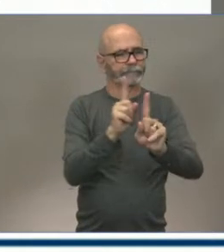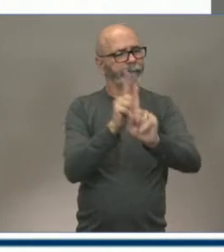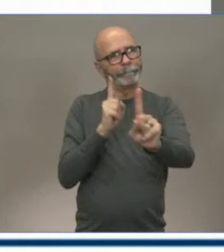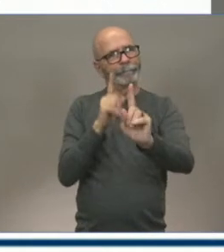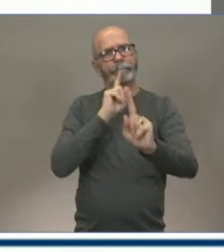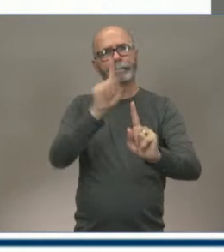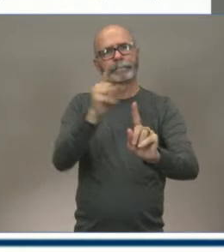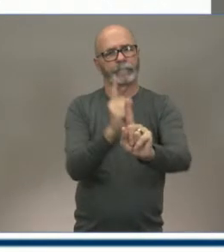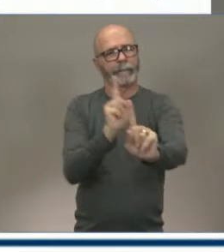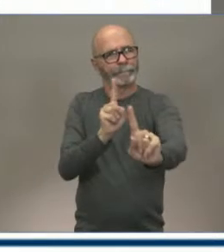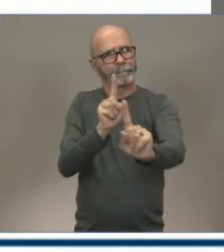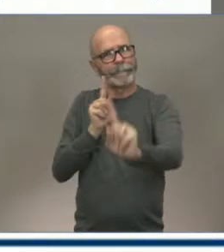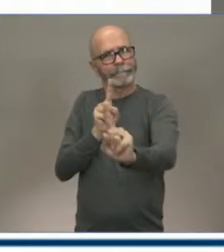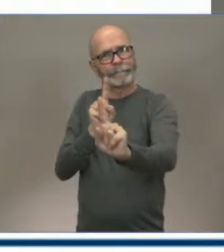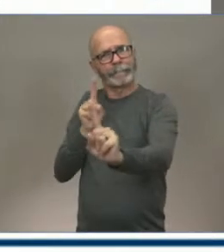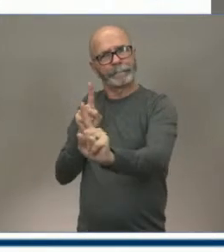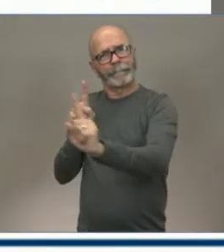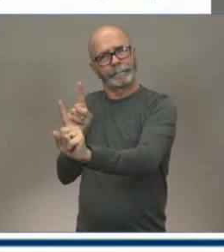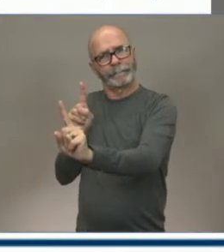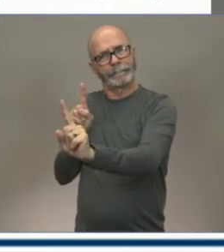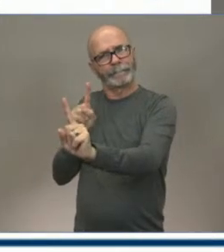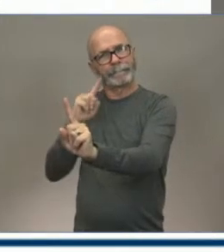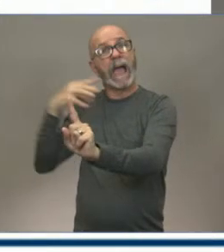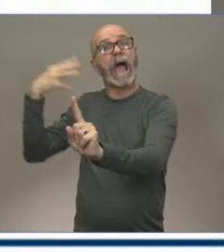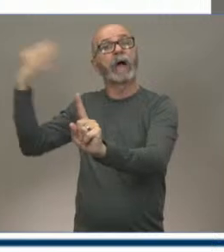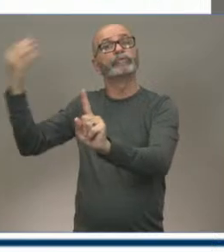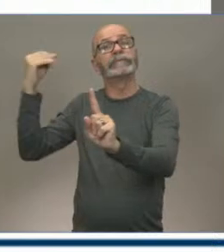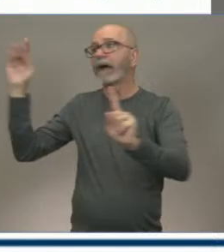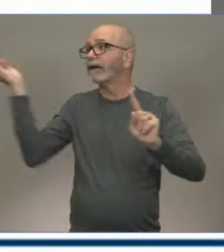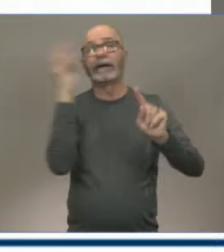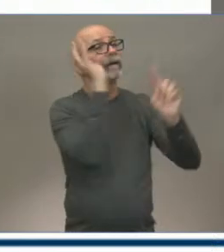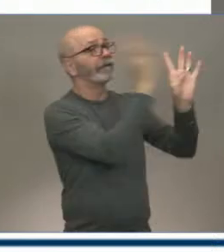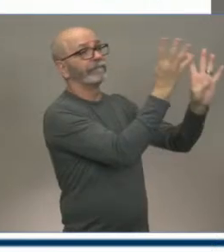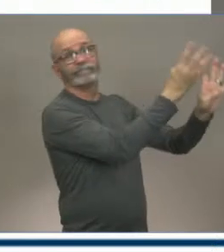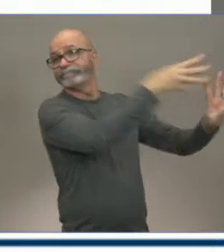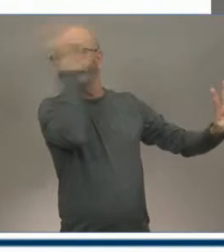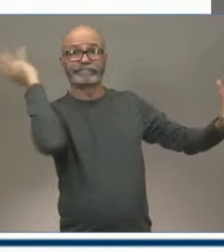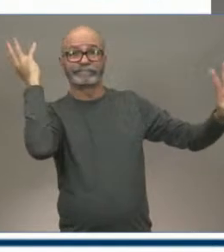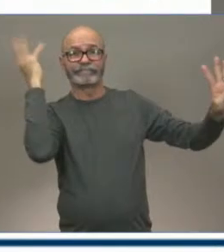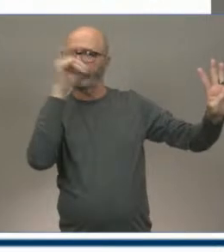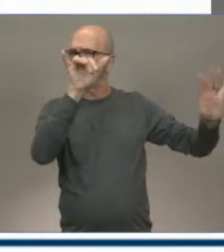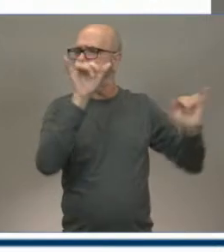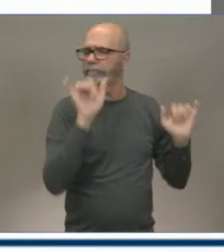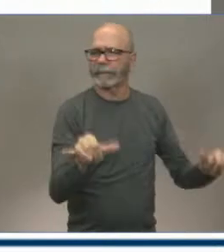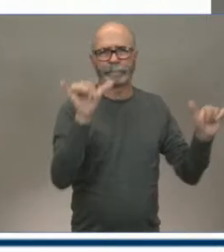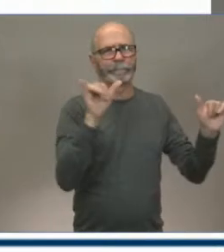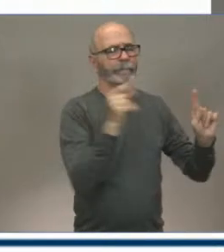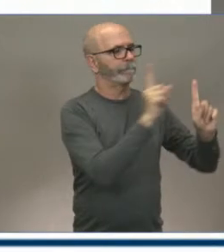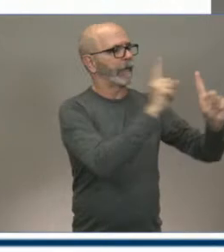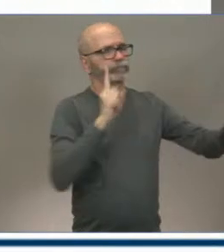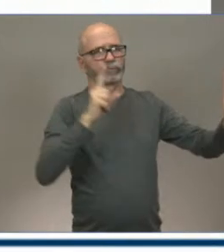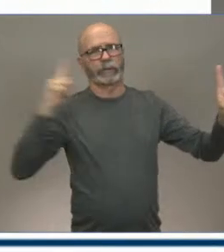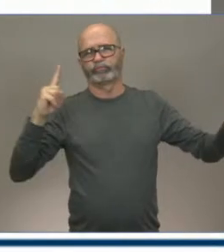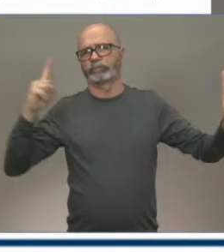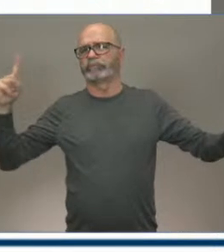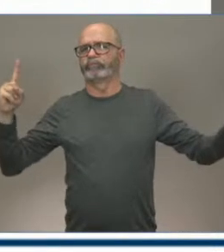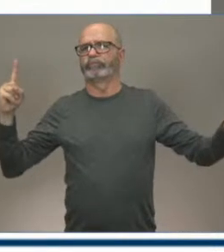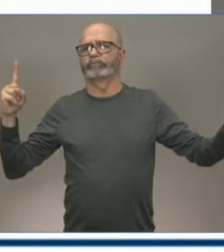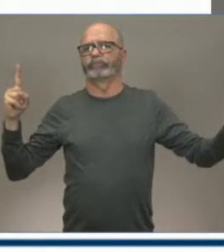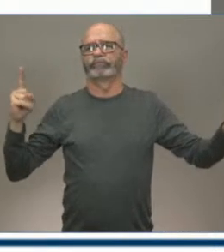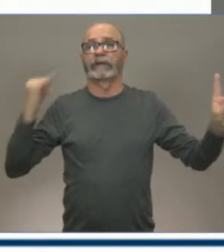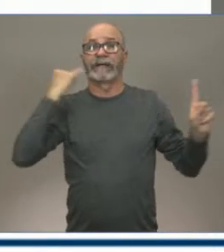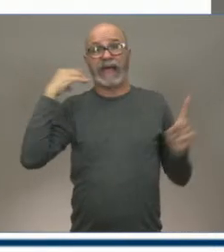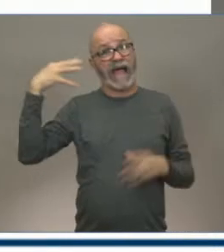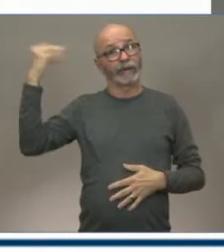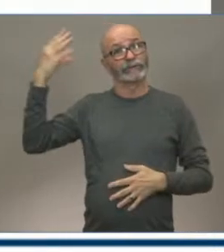the store, that they are physically distanced. Mask wearing is required inside the store as well as in outdoor lineups. And we continue